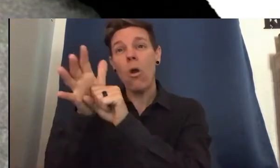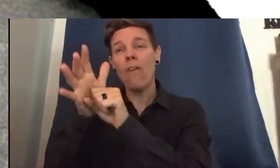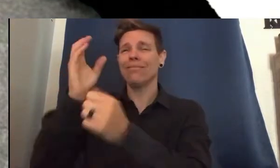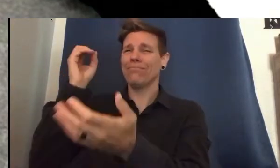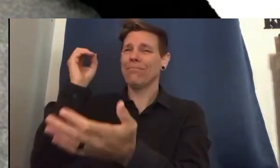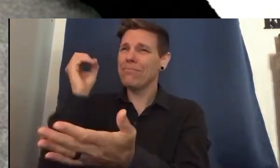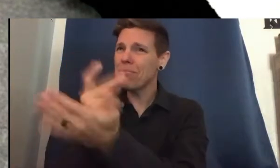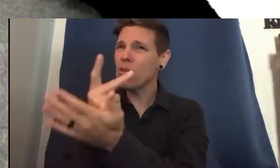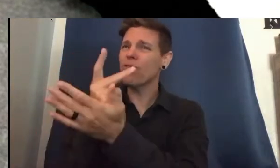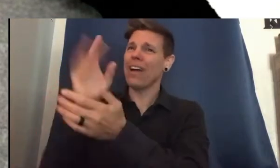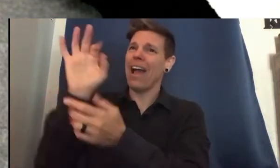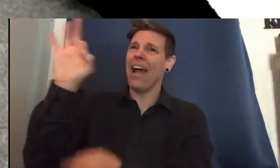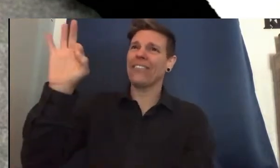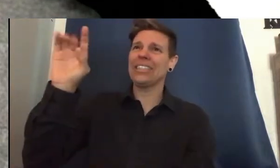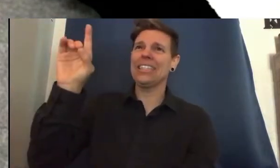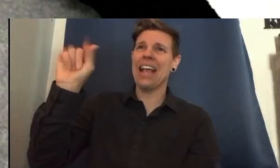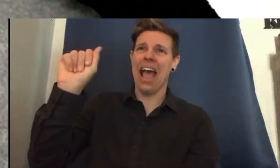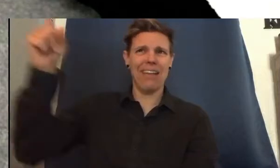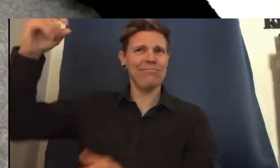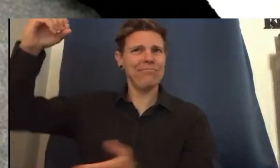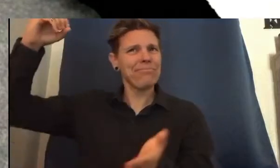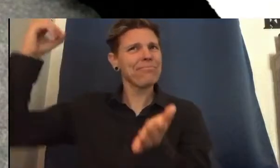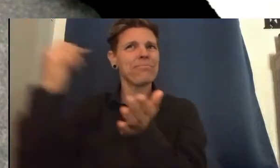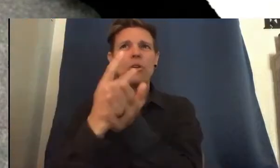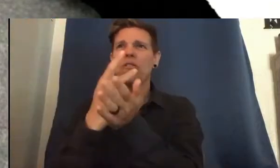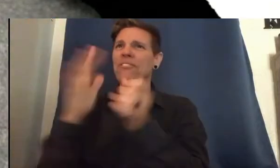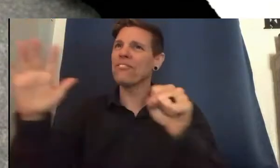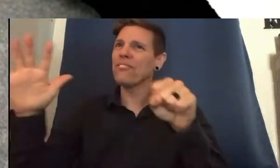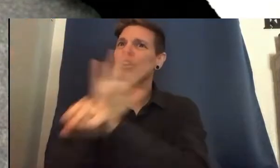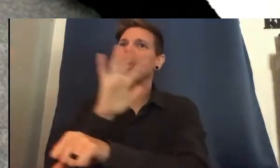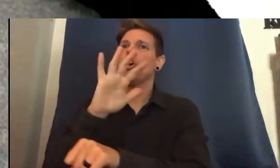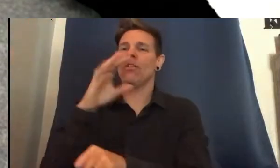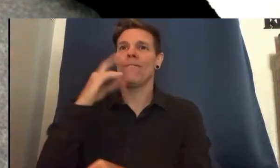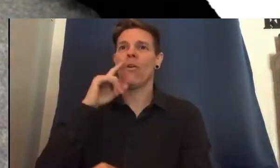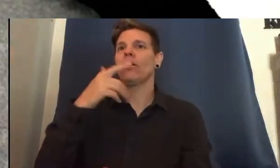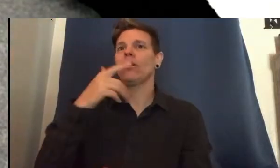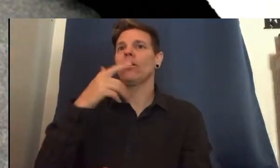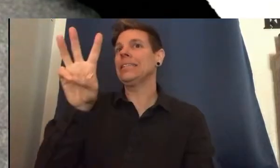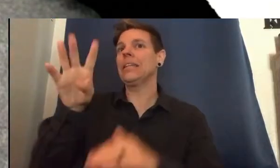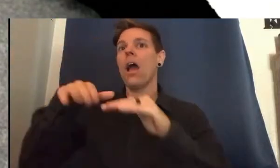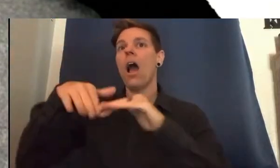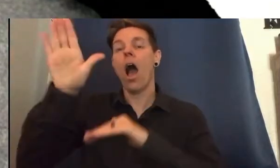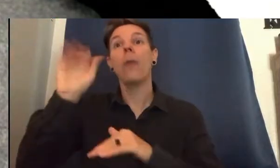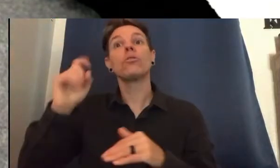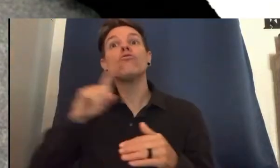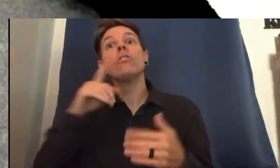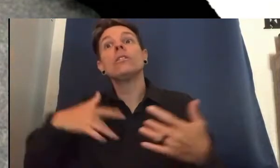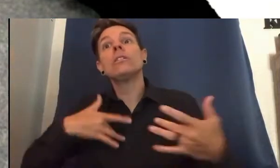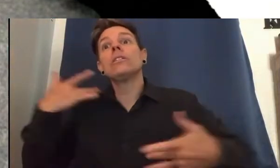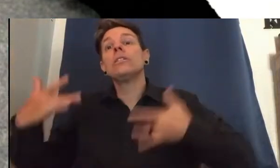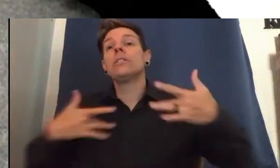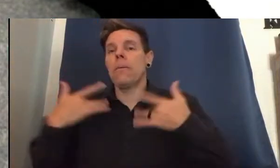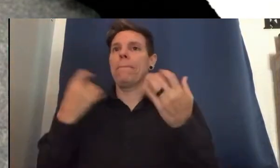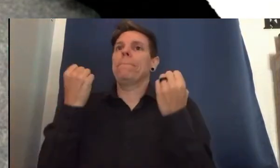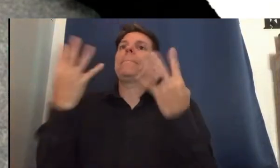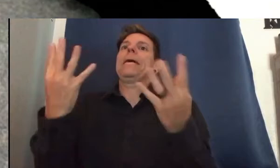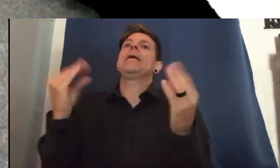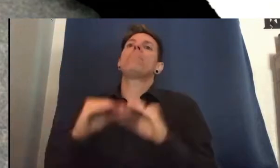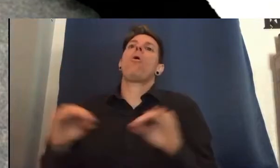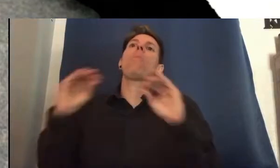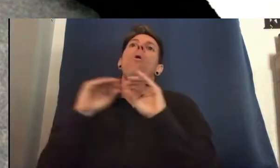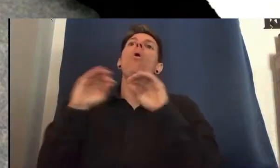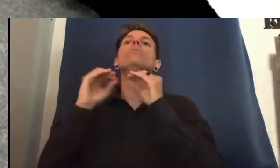the Pfizer-BioNTech vaccine for 16 and above. So that's extremely exciting. That means a lot of organizations now will feel more comfortable